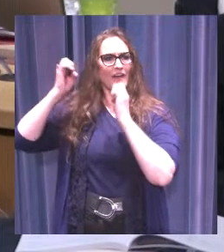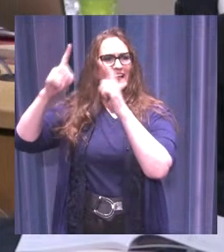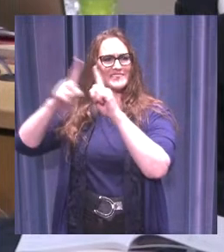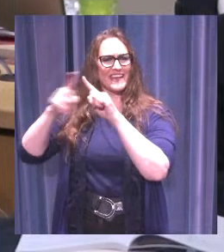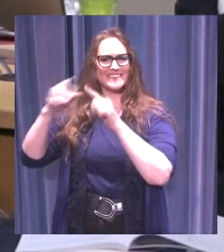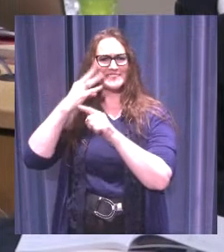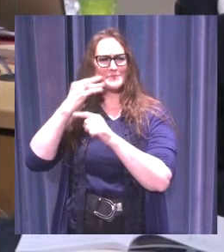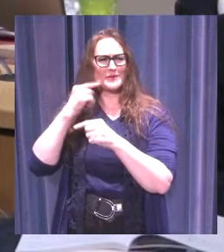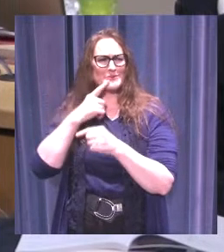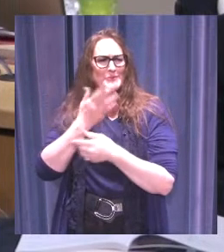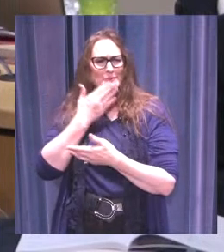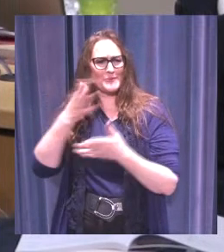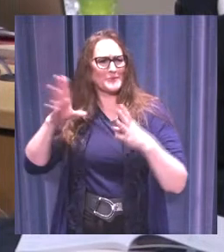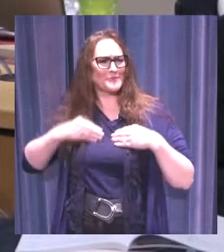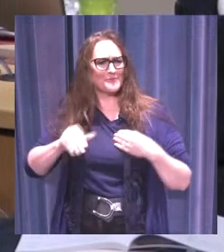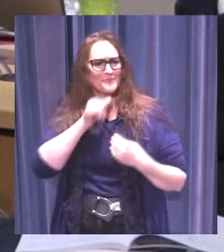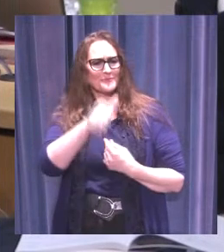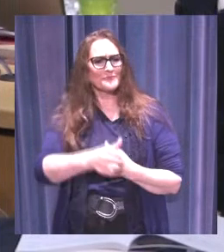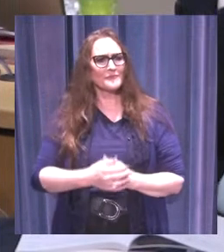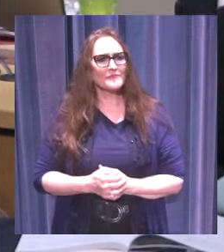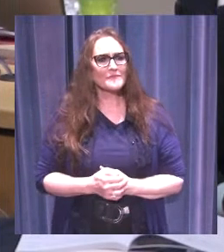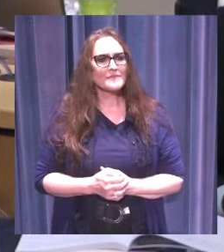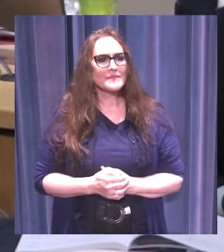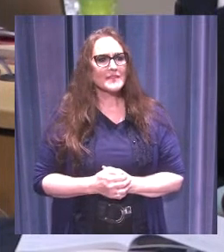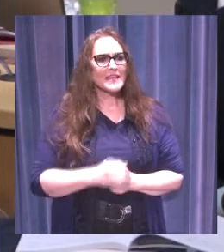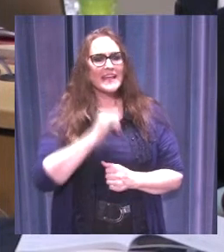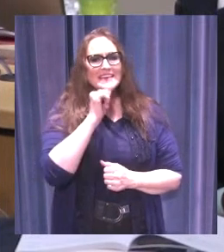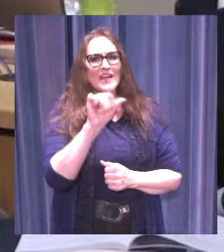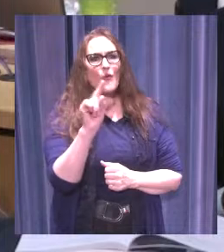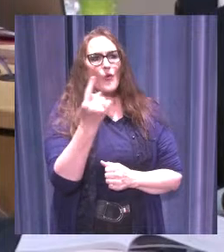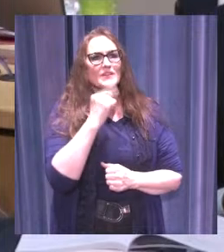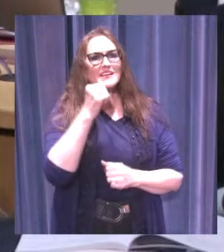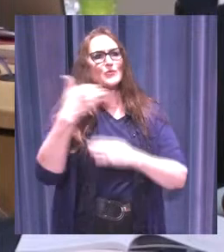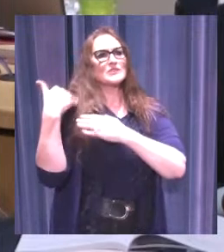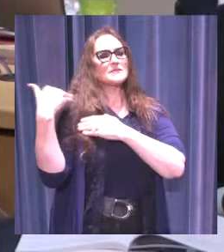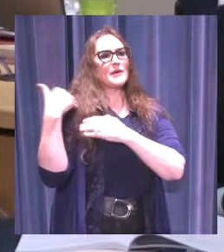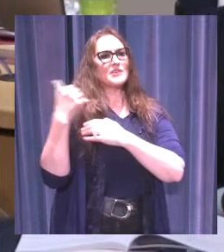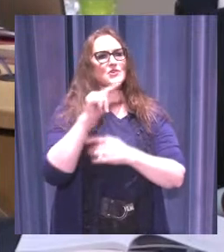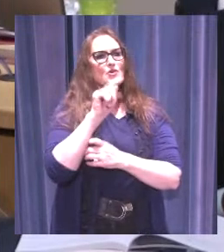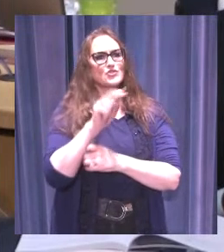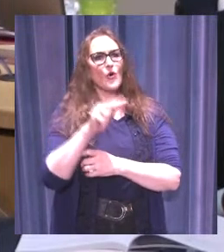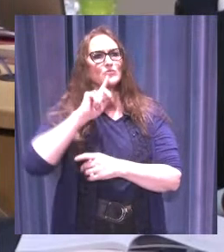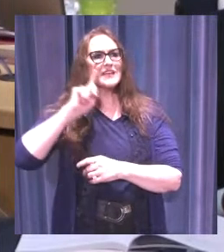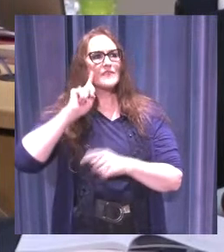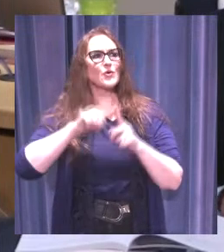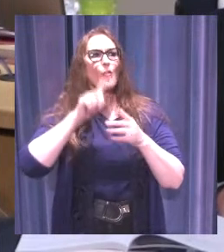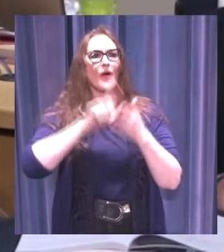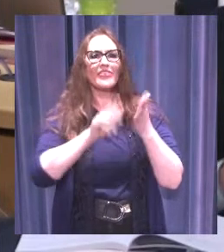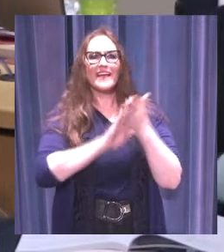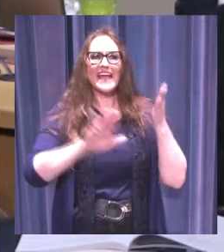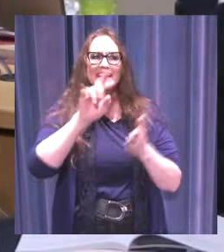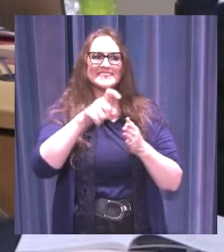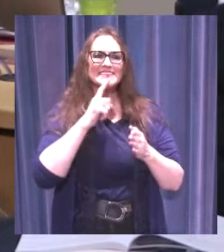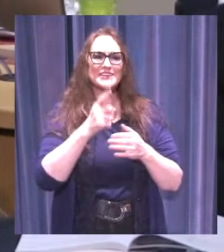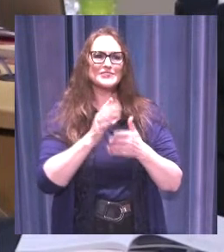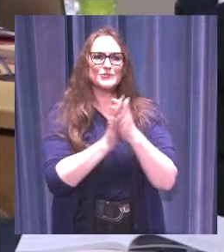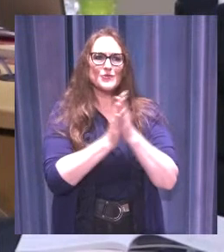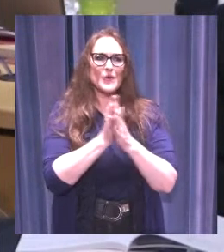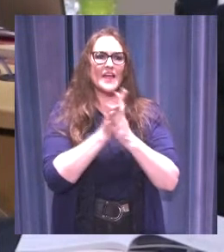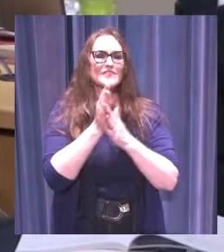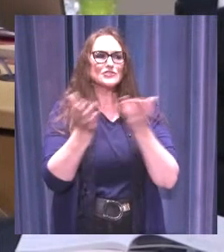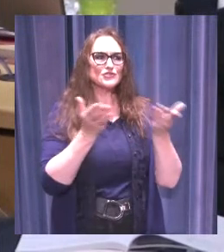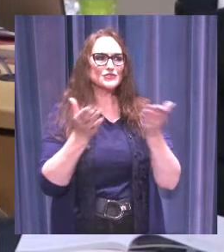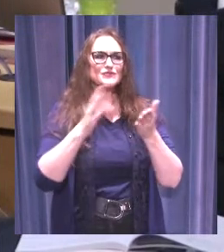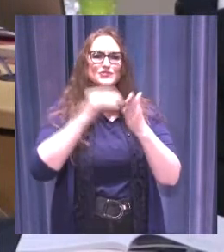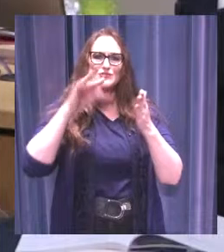unacceptable. It is not only irresponsible and tone deaf to what the college needs to thrive and best serve our students and